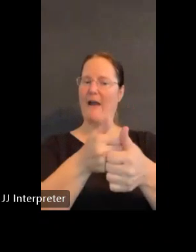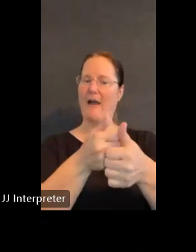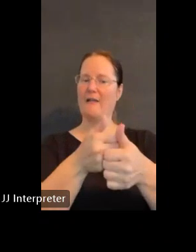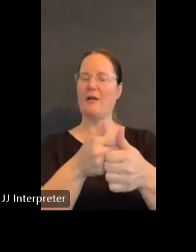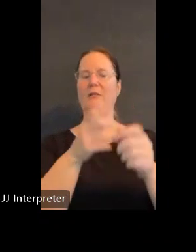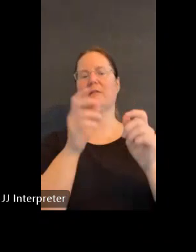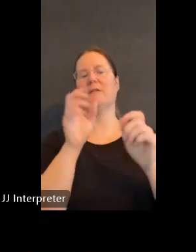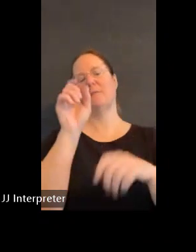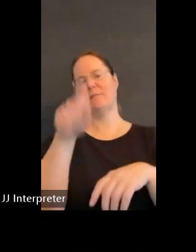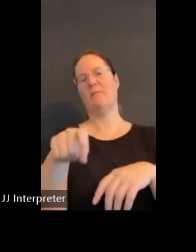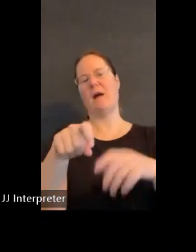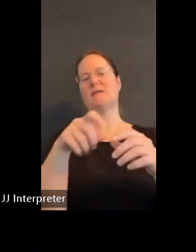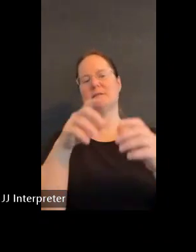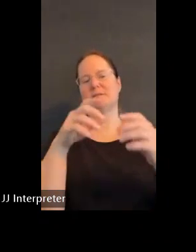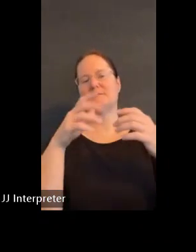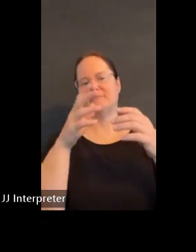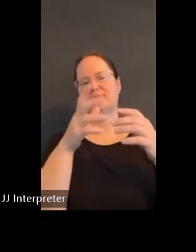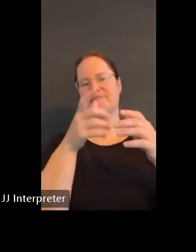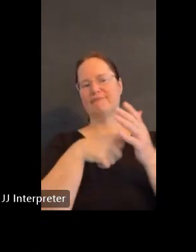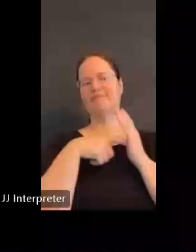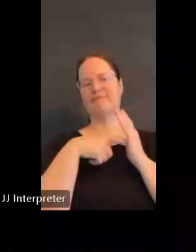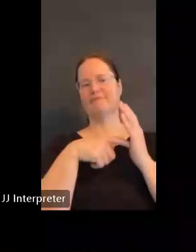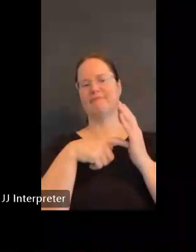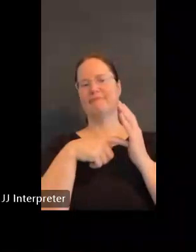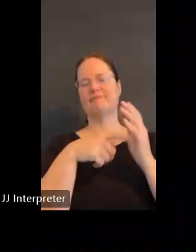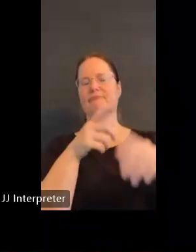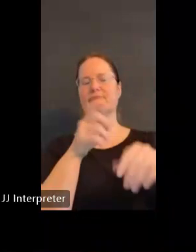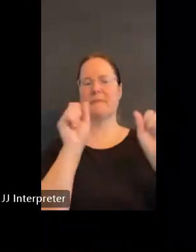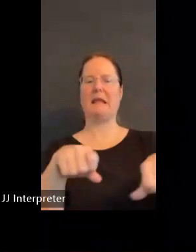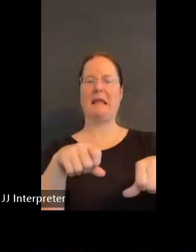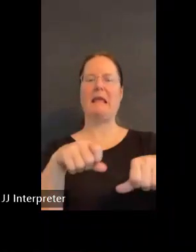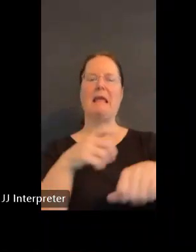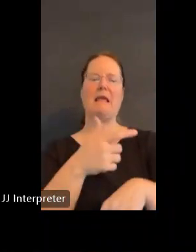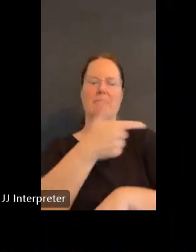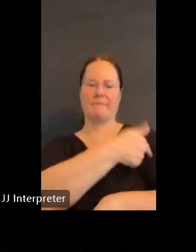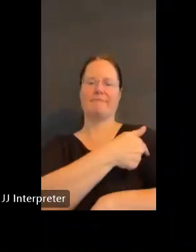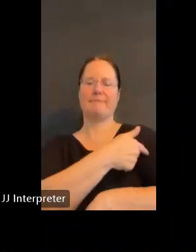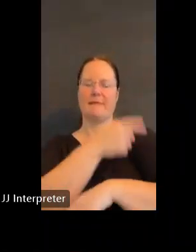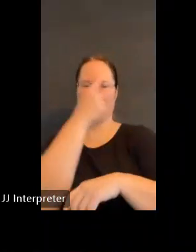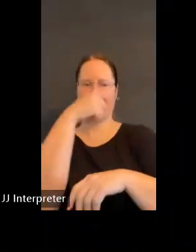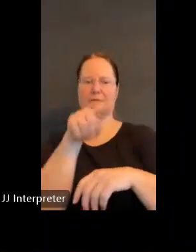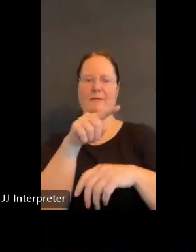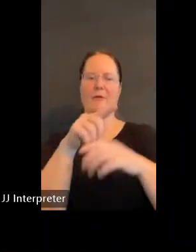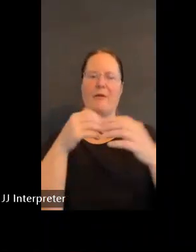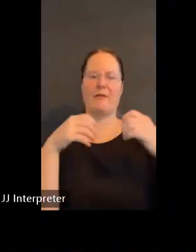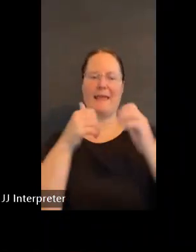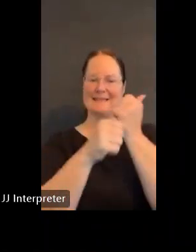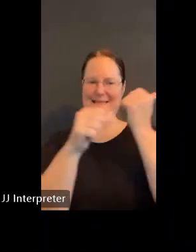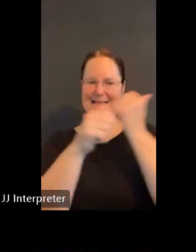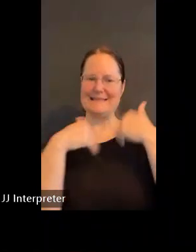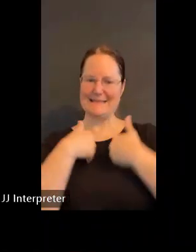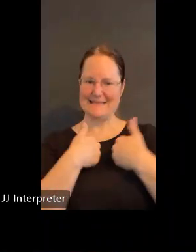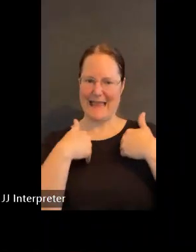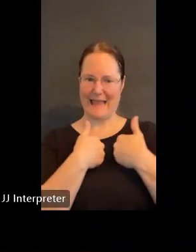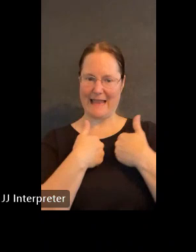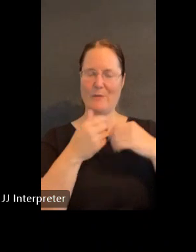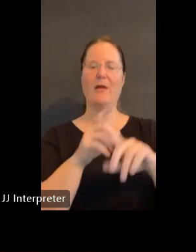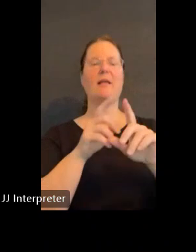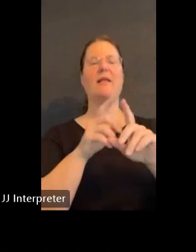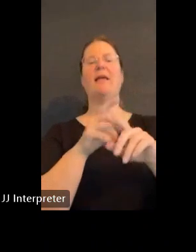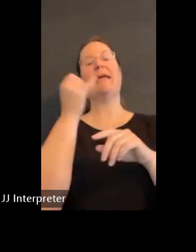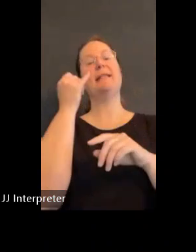animal. They can require that vaccination for the assistance animal. But if it's above and beyond